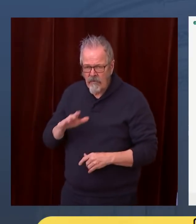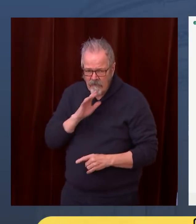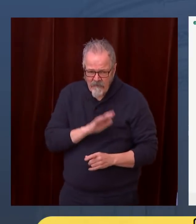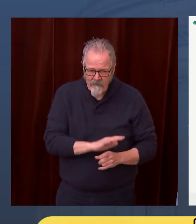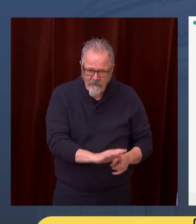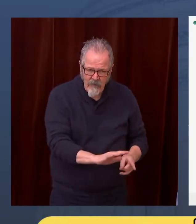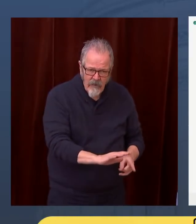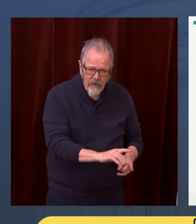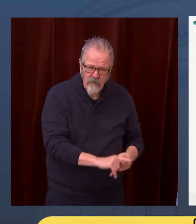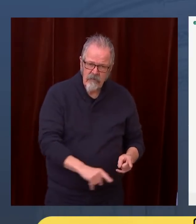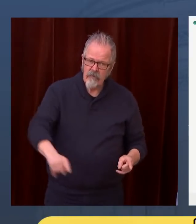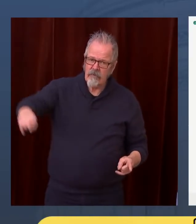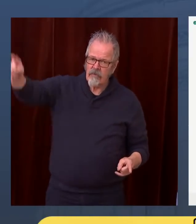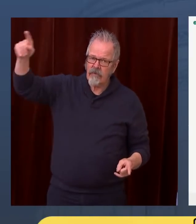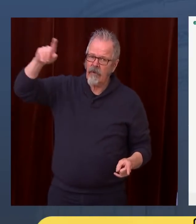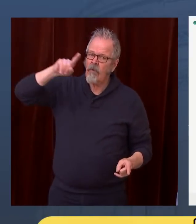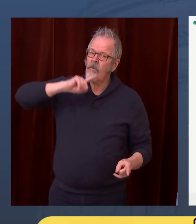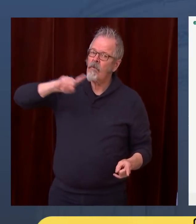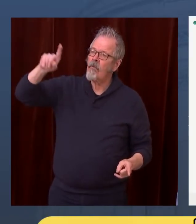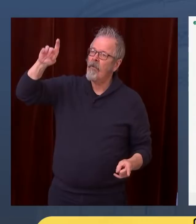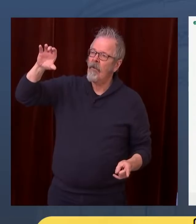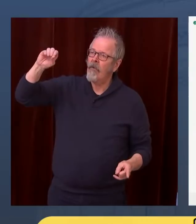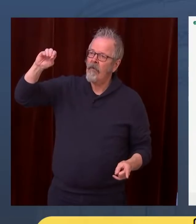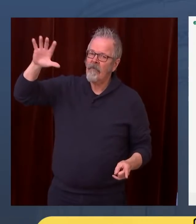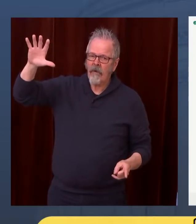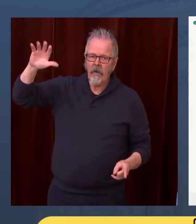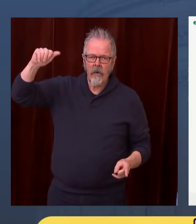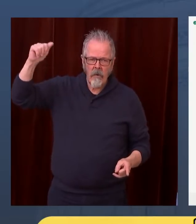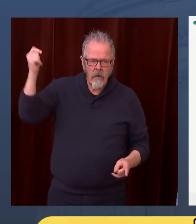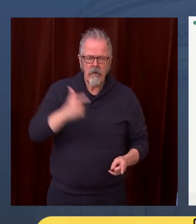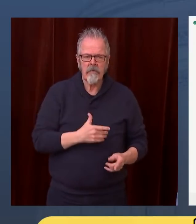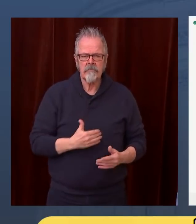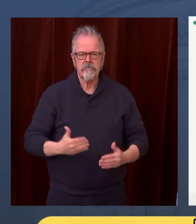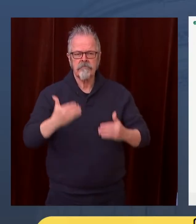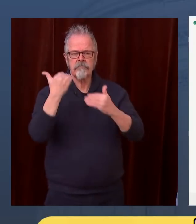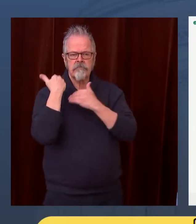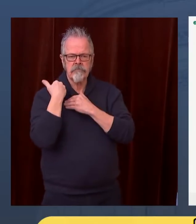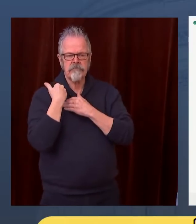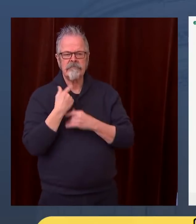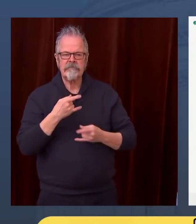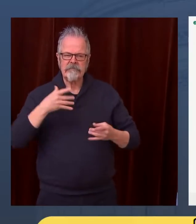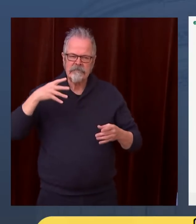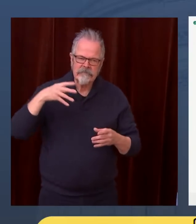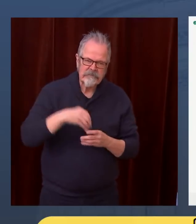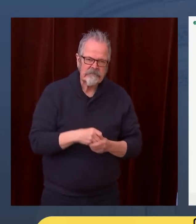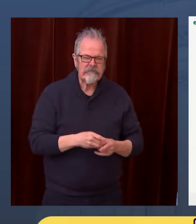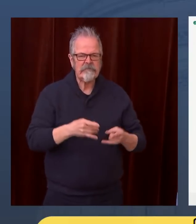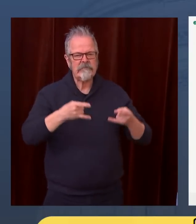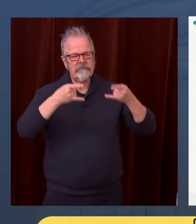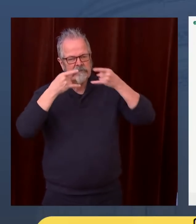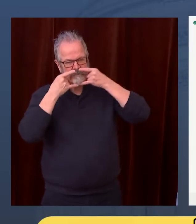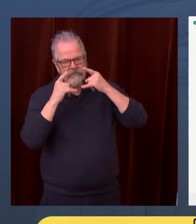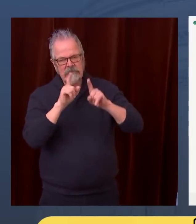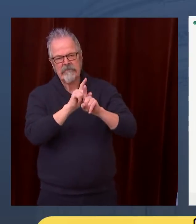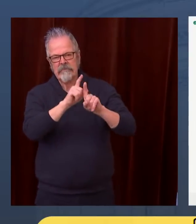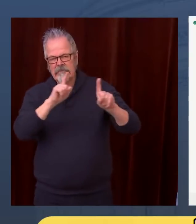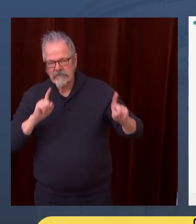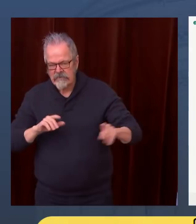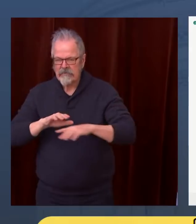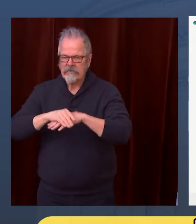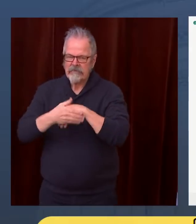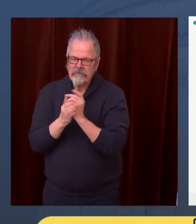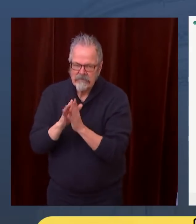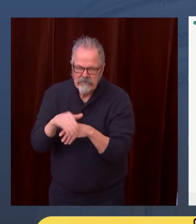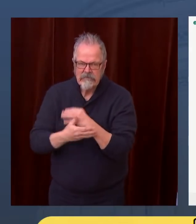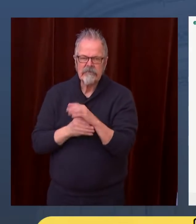shared responsibility to each other. It involved face covering and distancing and hygiene and in some cases closures. The impacts